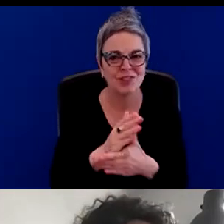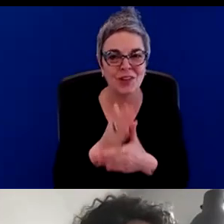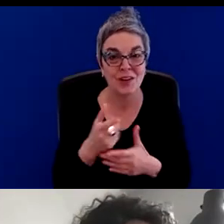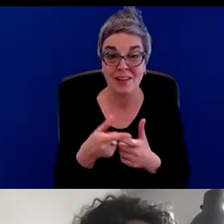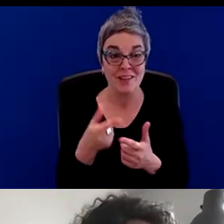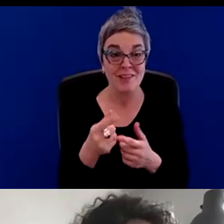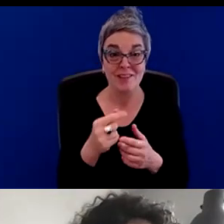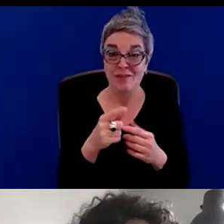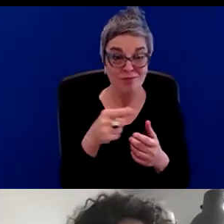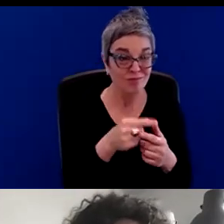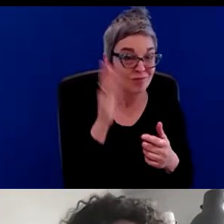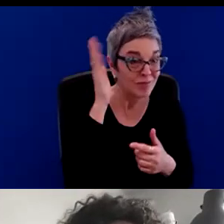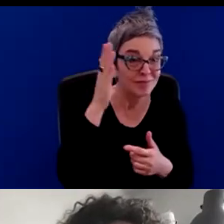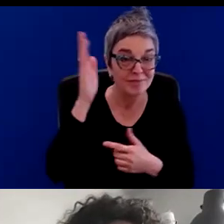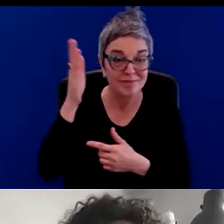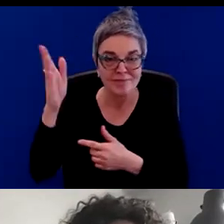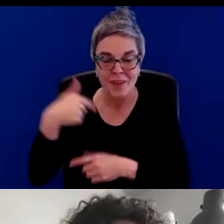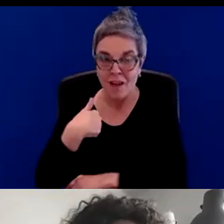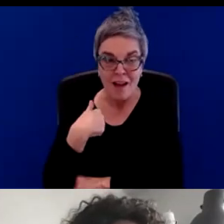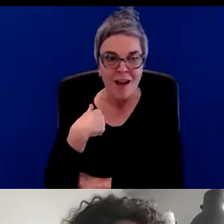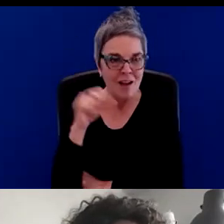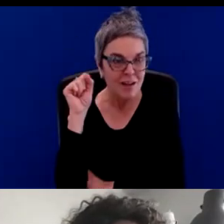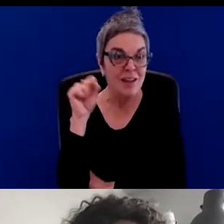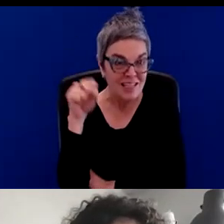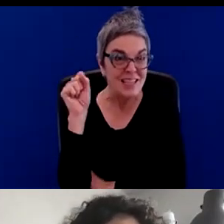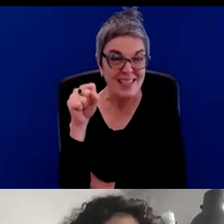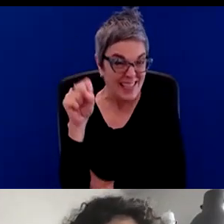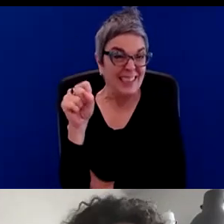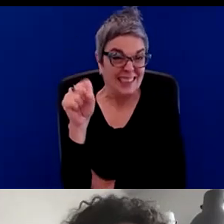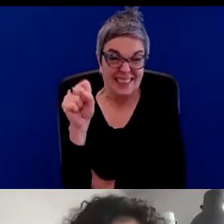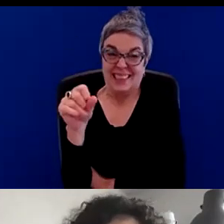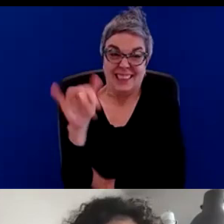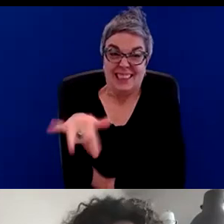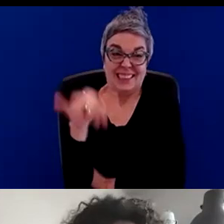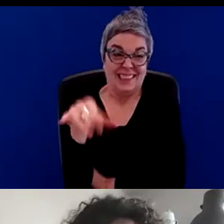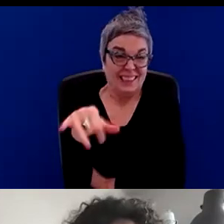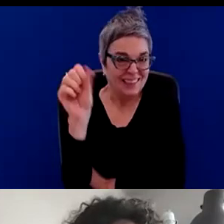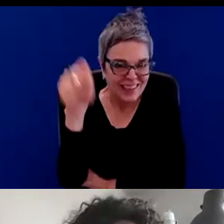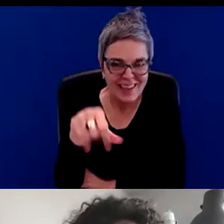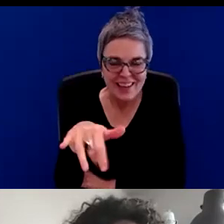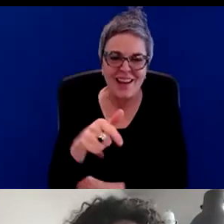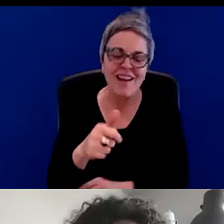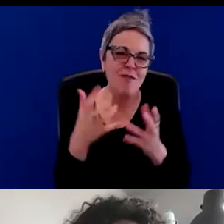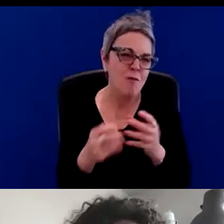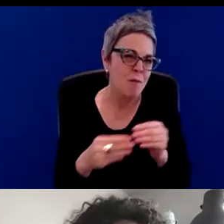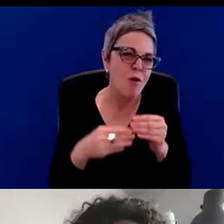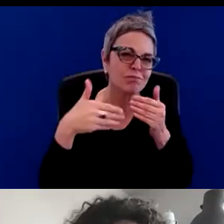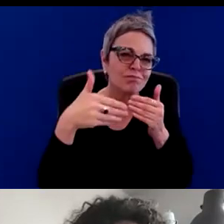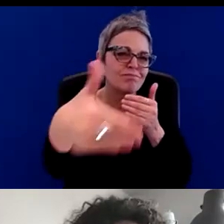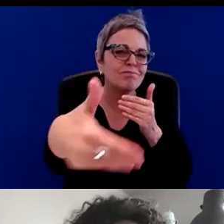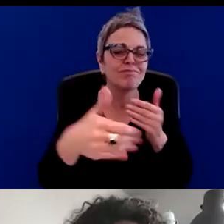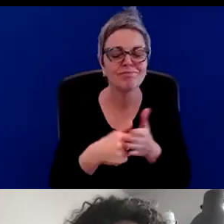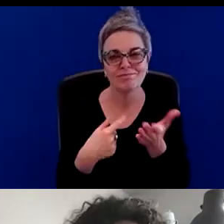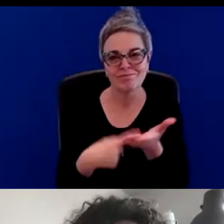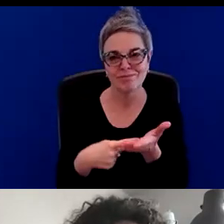yes, thank you. I really want more spaces where we can talk about these ideas. So something that is in the works right now is a future